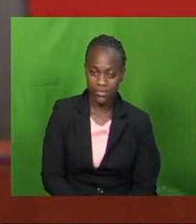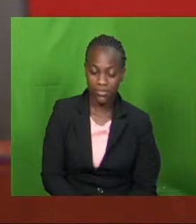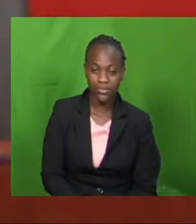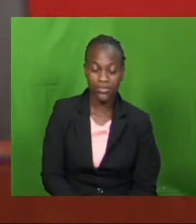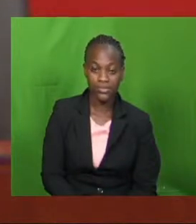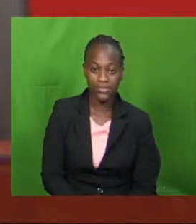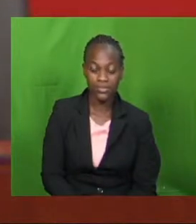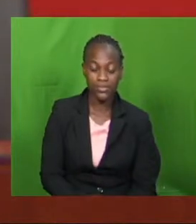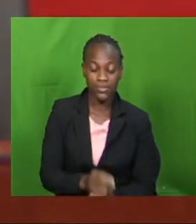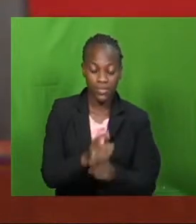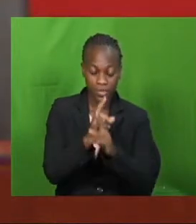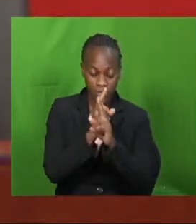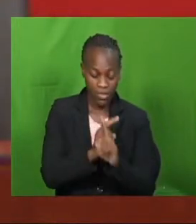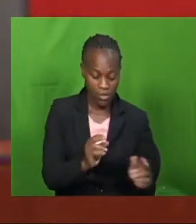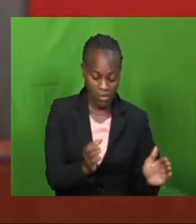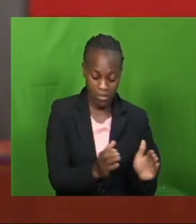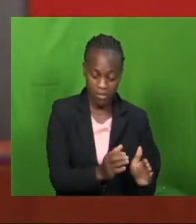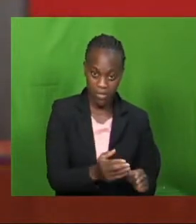Honourable Minority Whip.